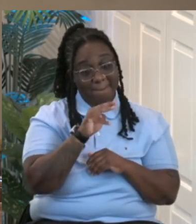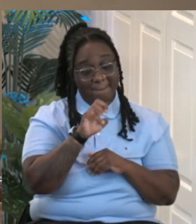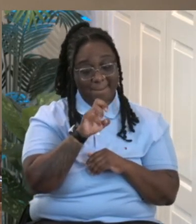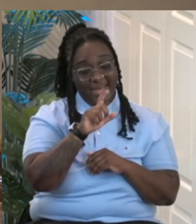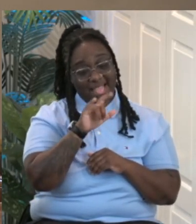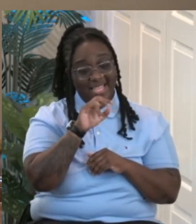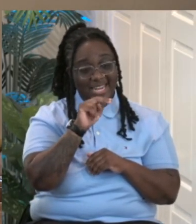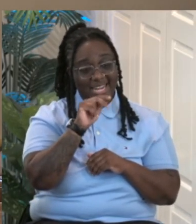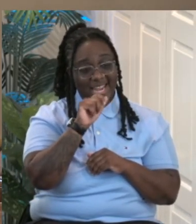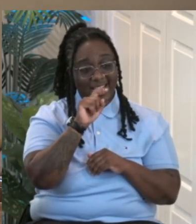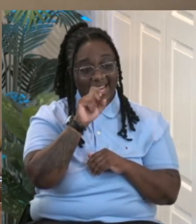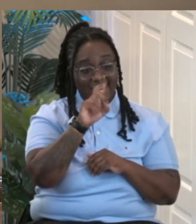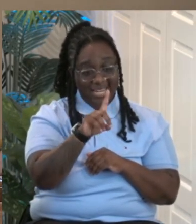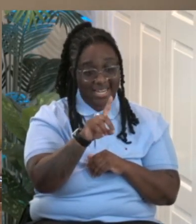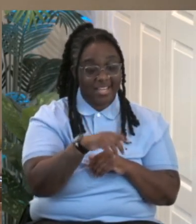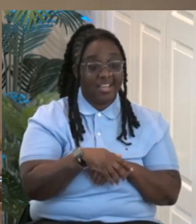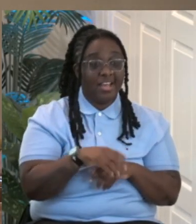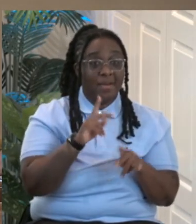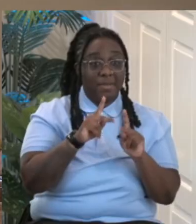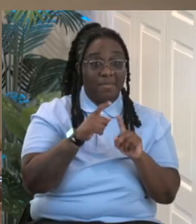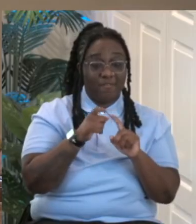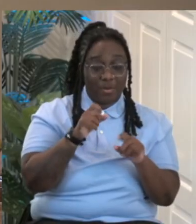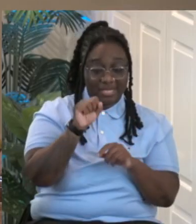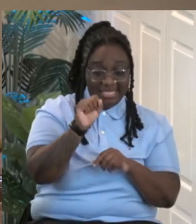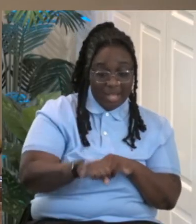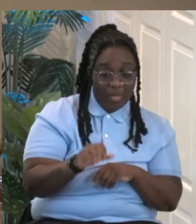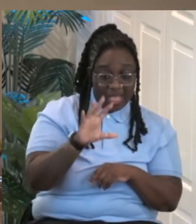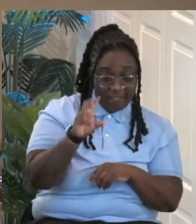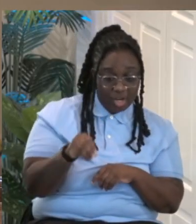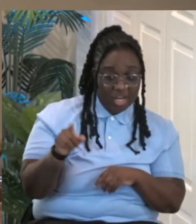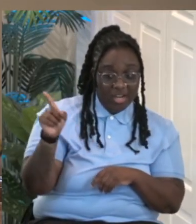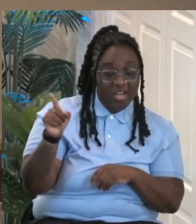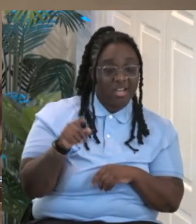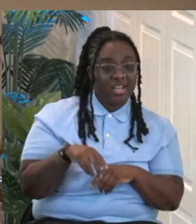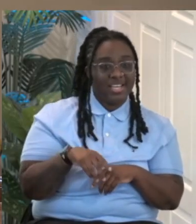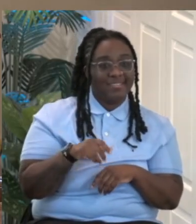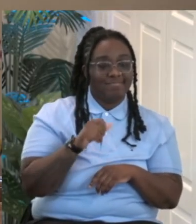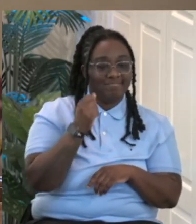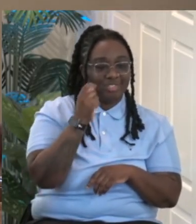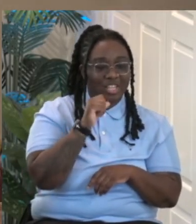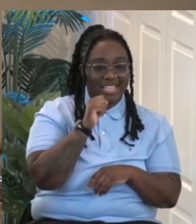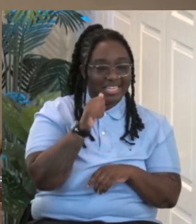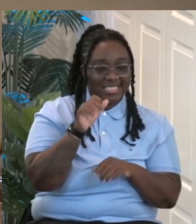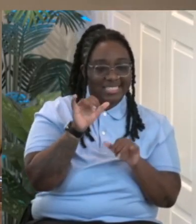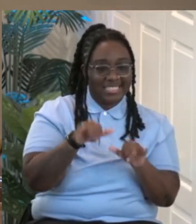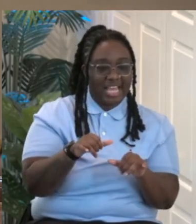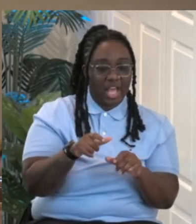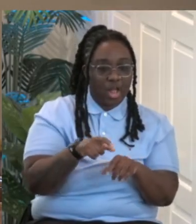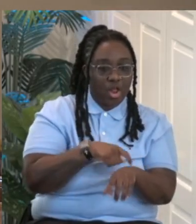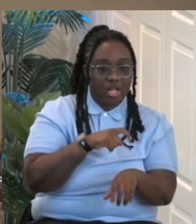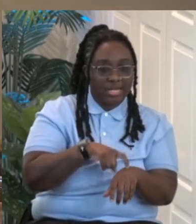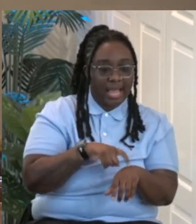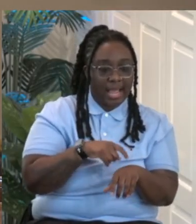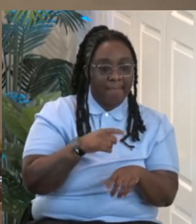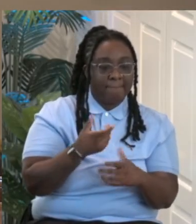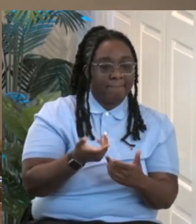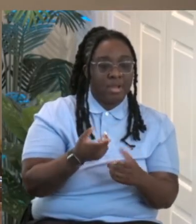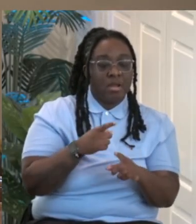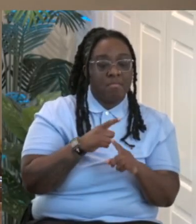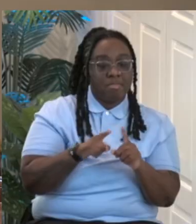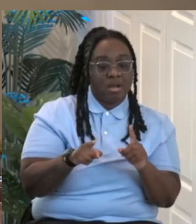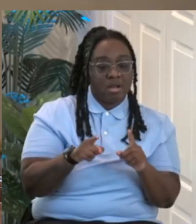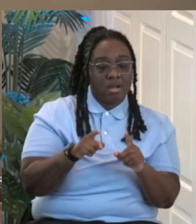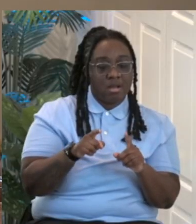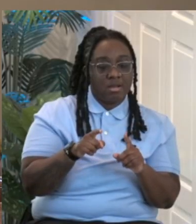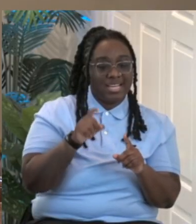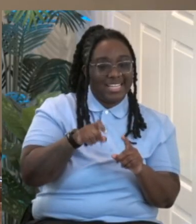folks from South Africa. The South African didn't stay long though, because that was when apartheid was going on, so he had to go back. And he